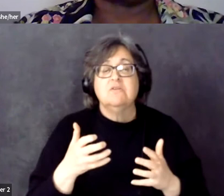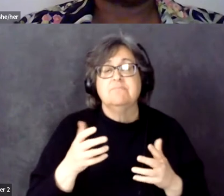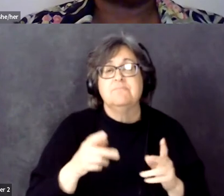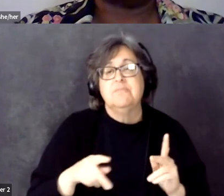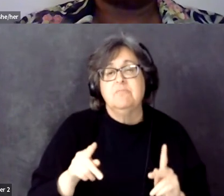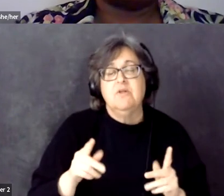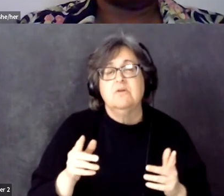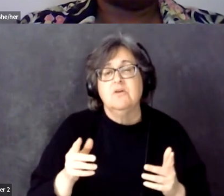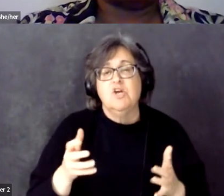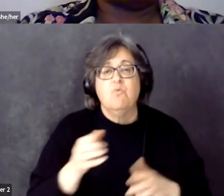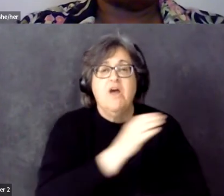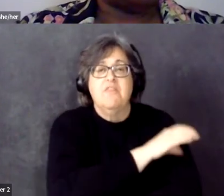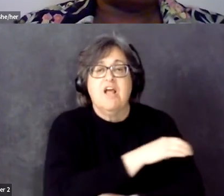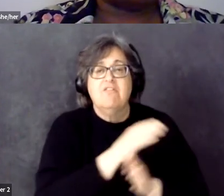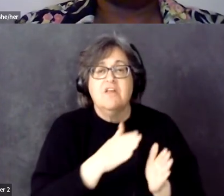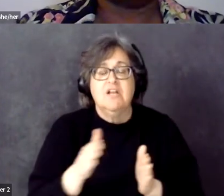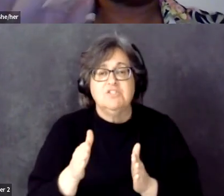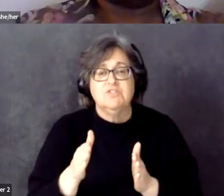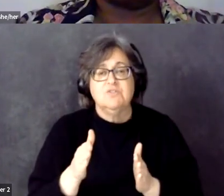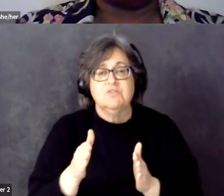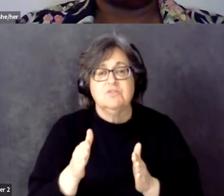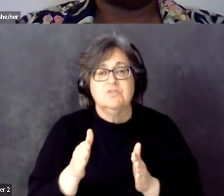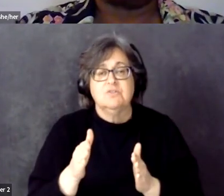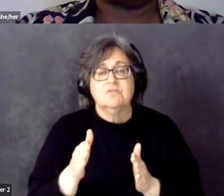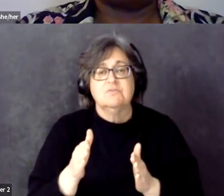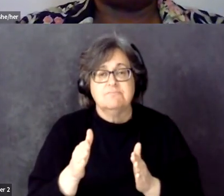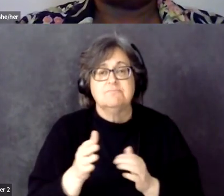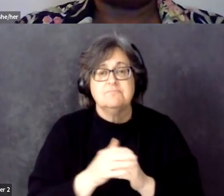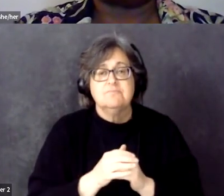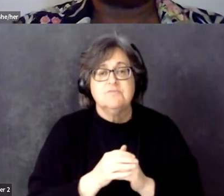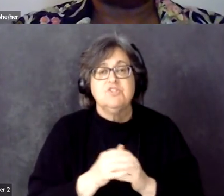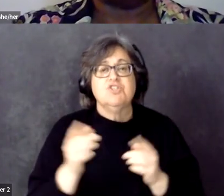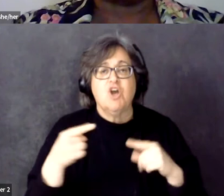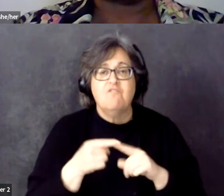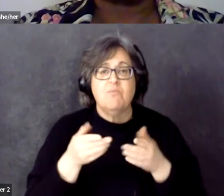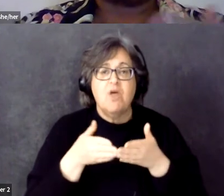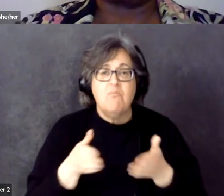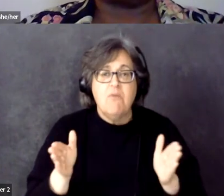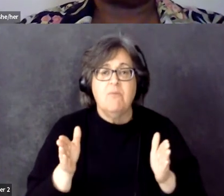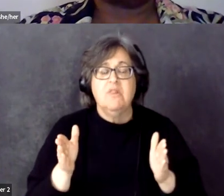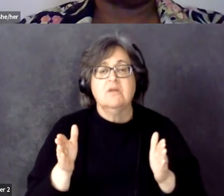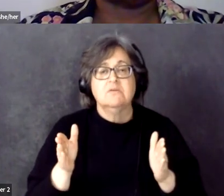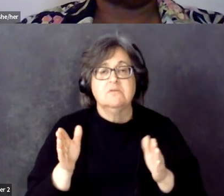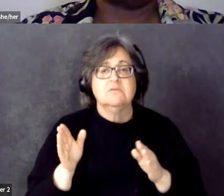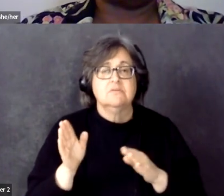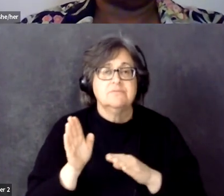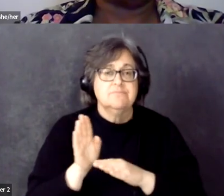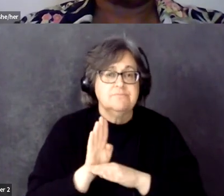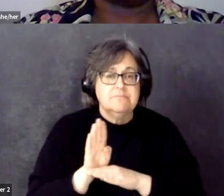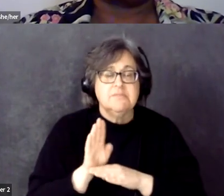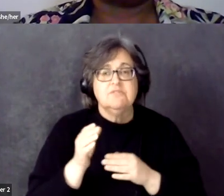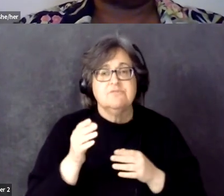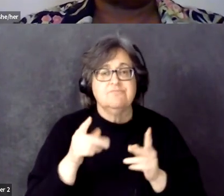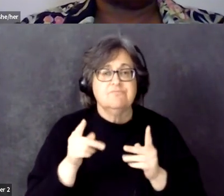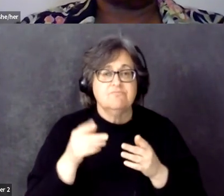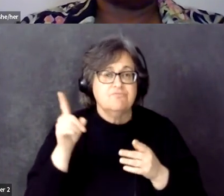we want those clinicians to come out of the public sector so that people can then,